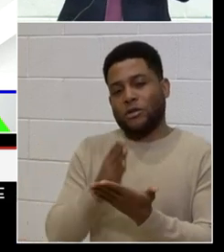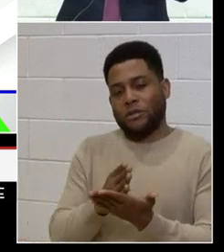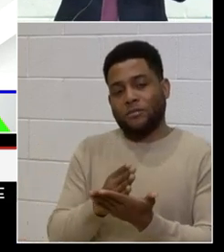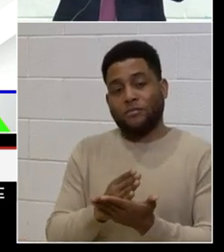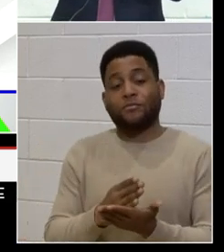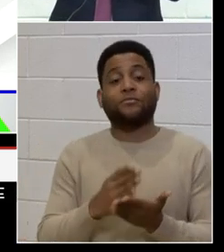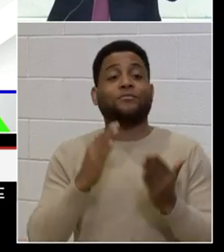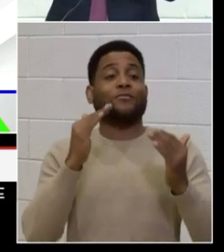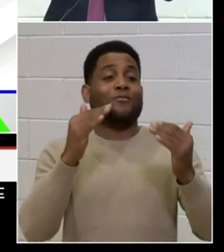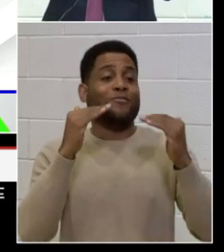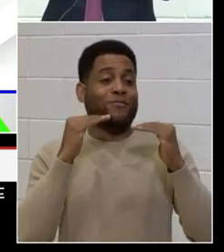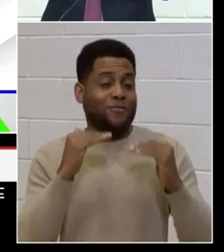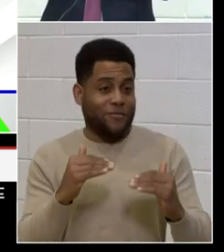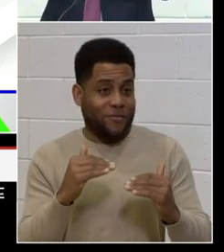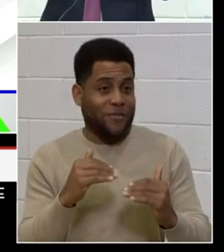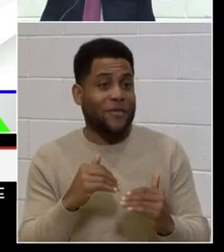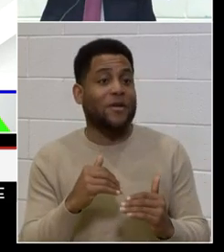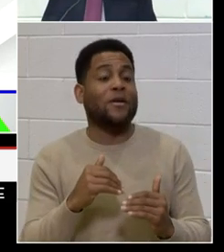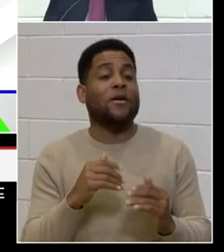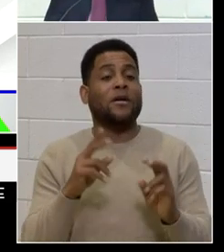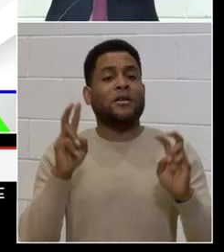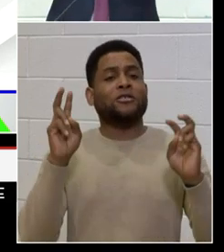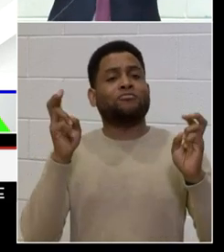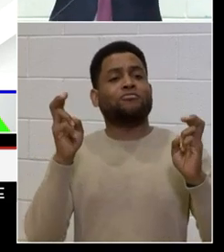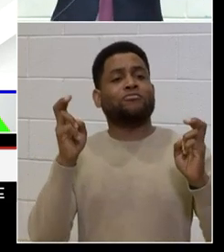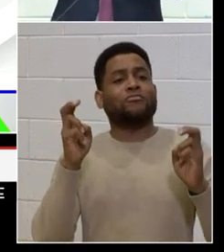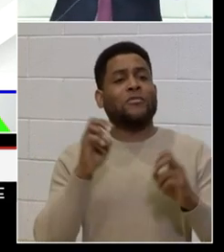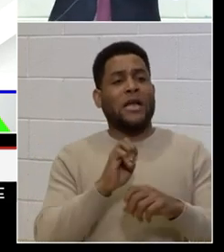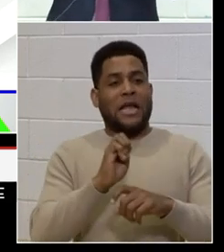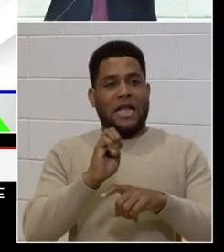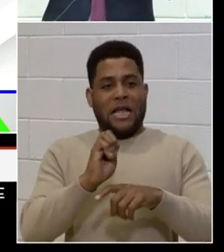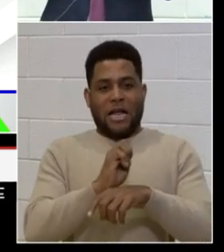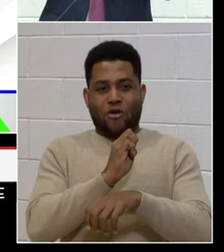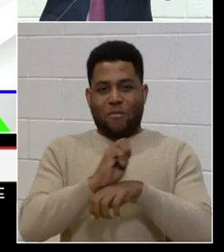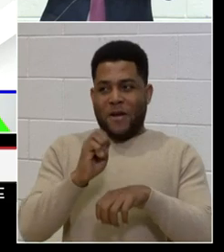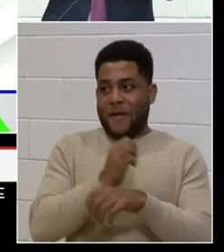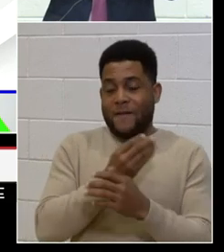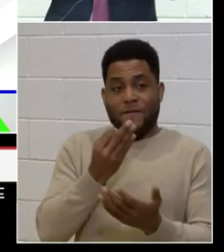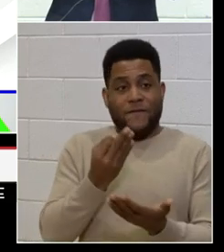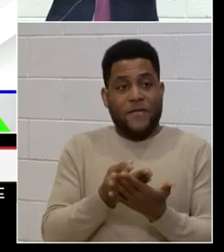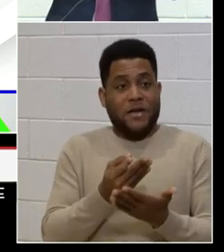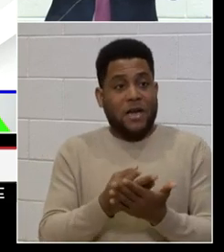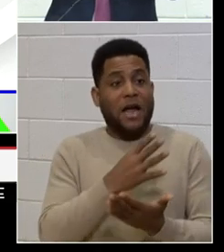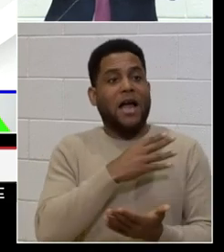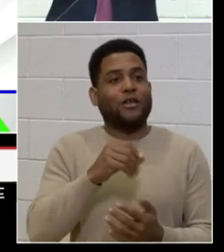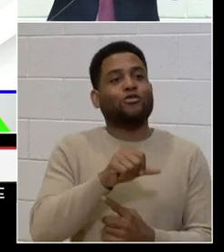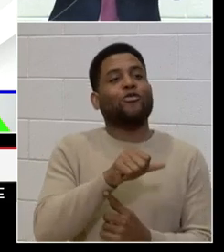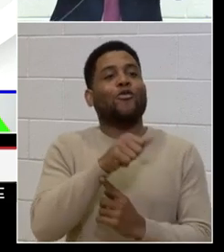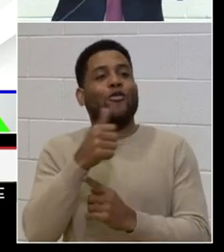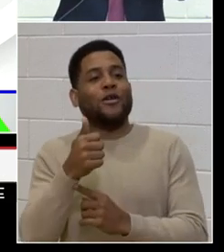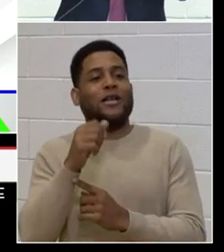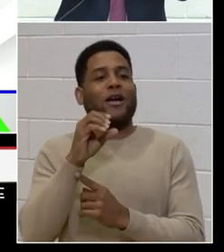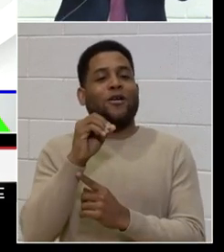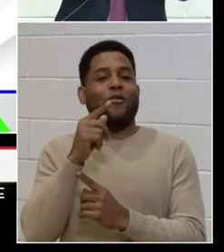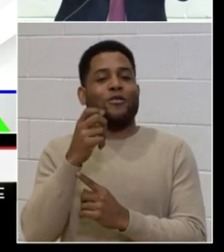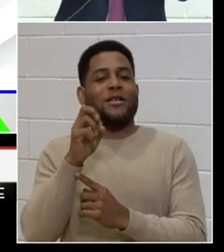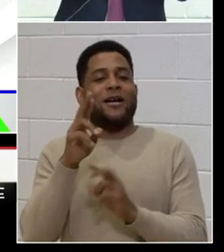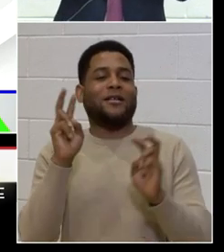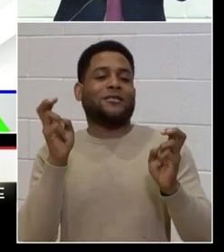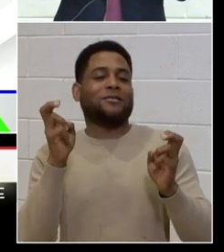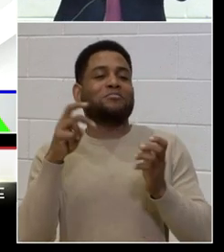vaguely described enterprise financing and other, which I like to call the amount we probably can't touch. So it's paying debt on our